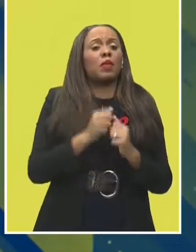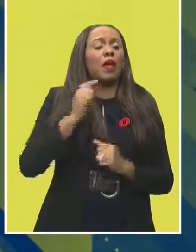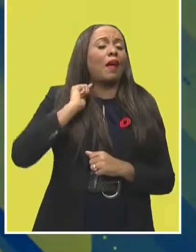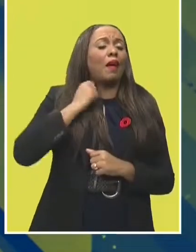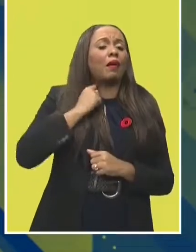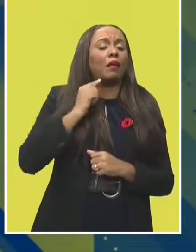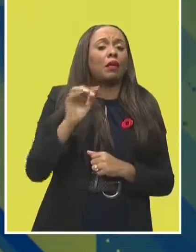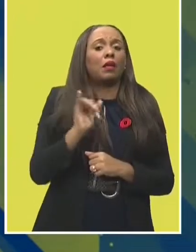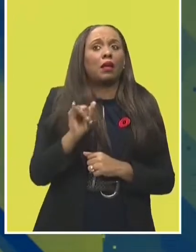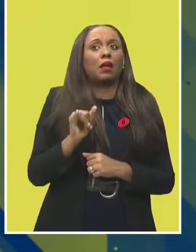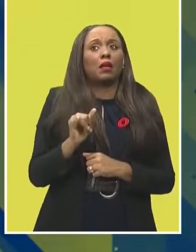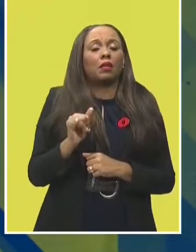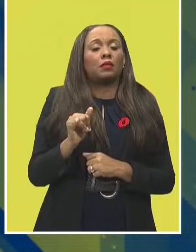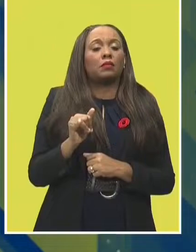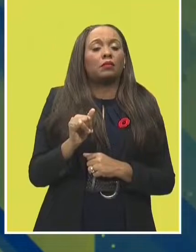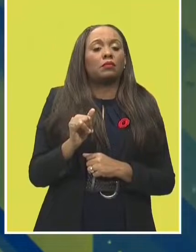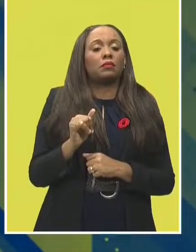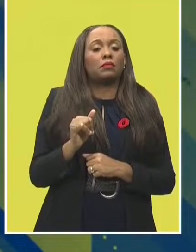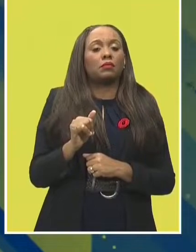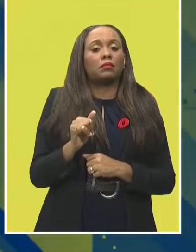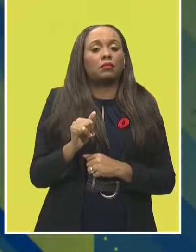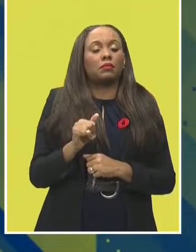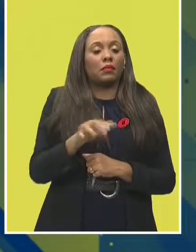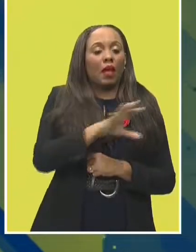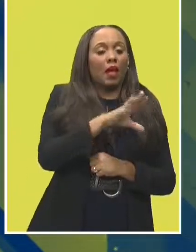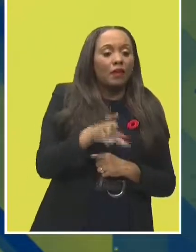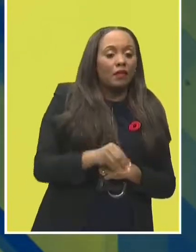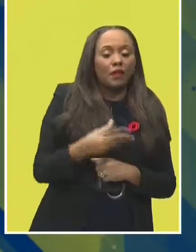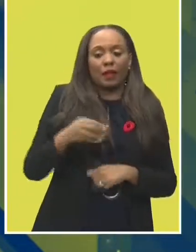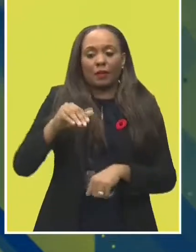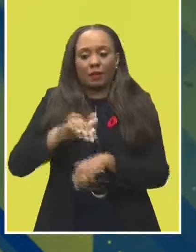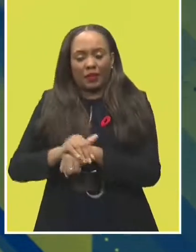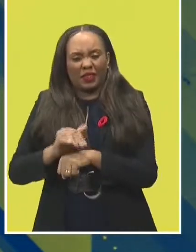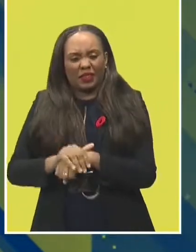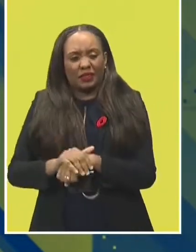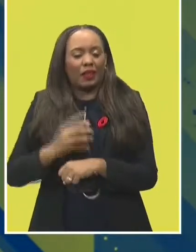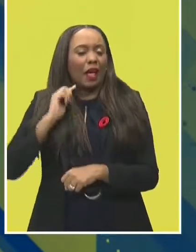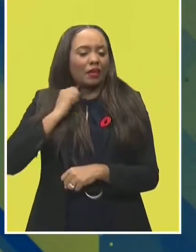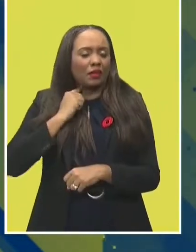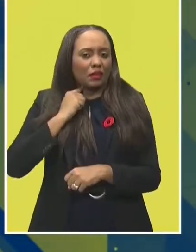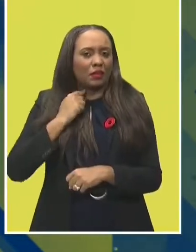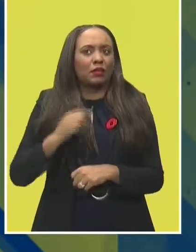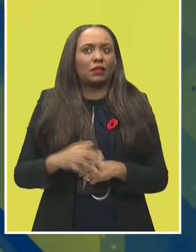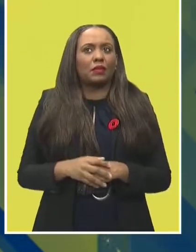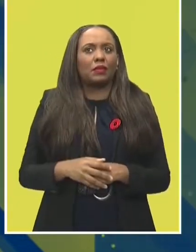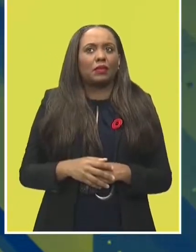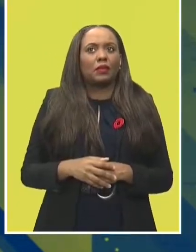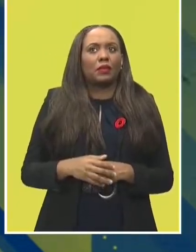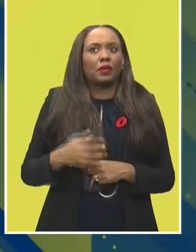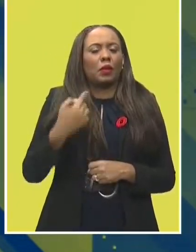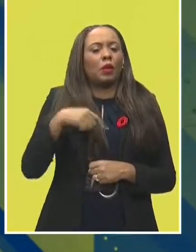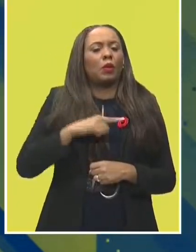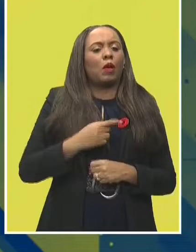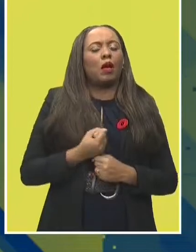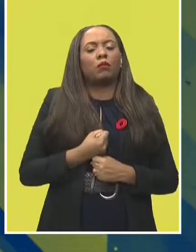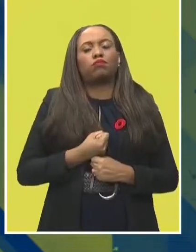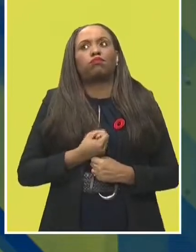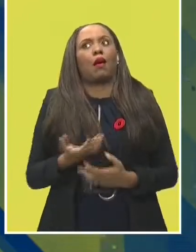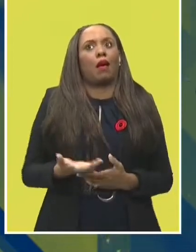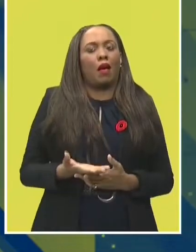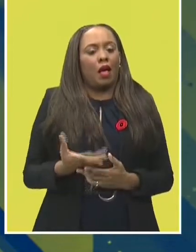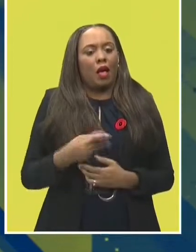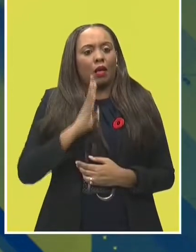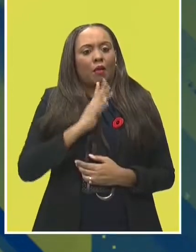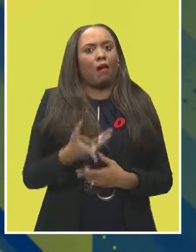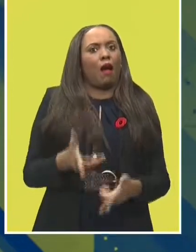as a combination of the influences of both the African and British languages. We speak using colourful, expressive, fast-paced manner